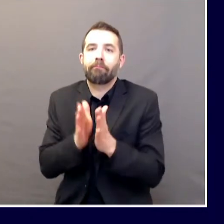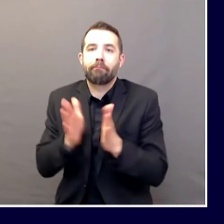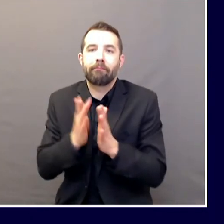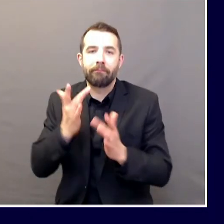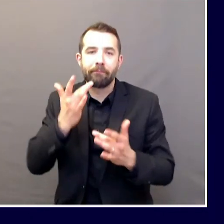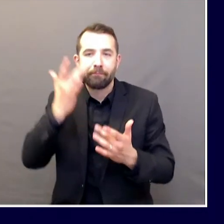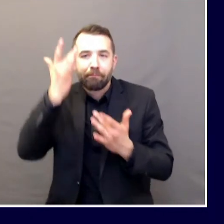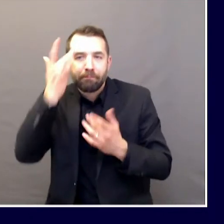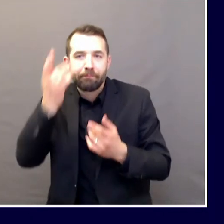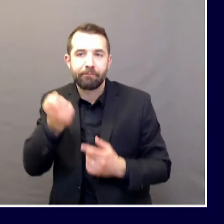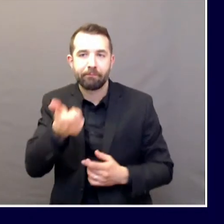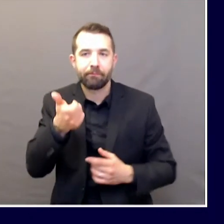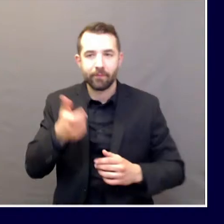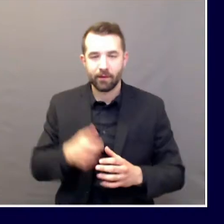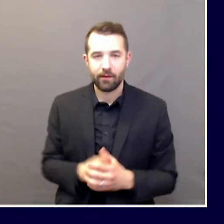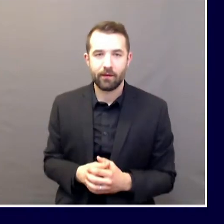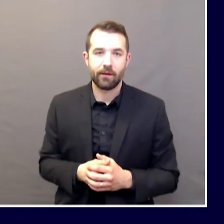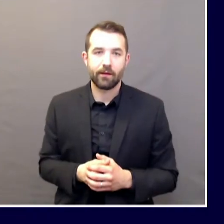Public.